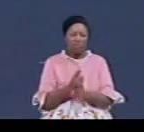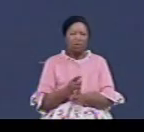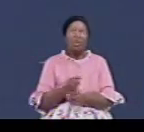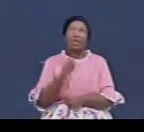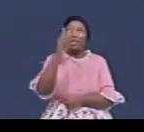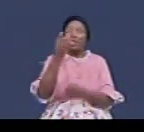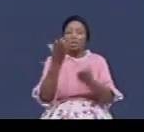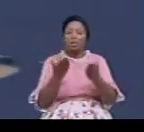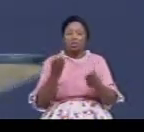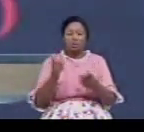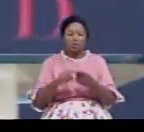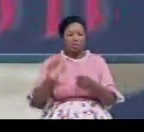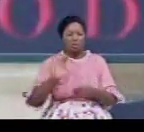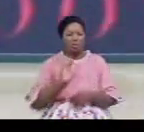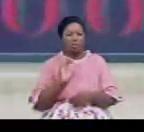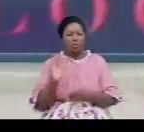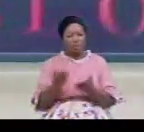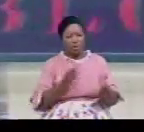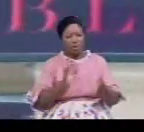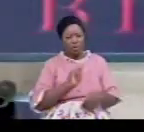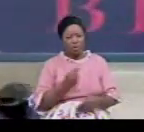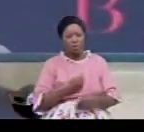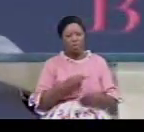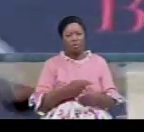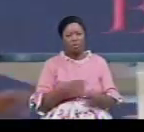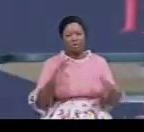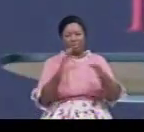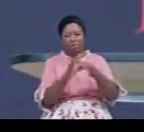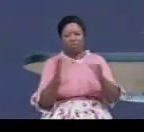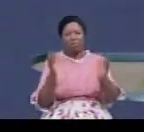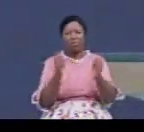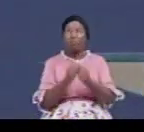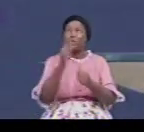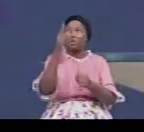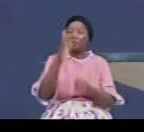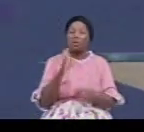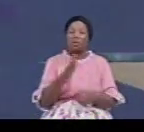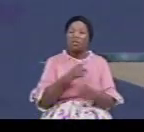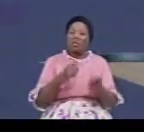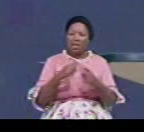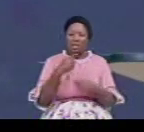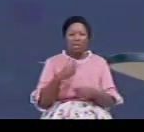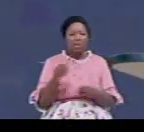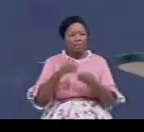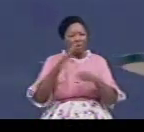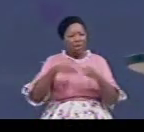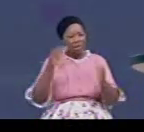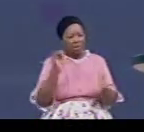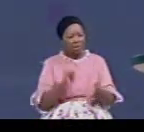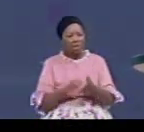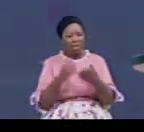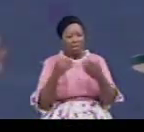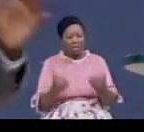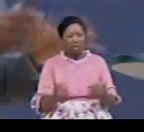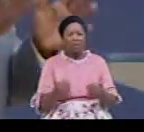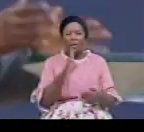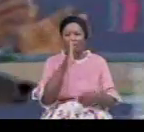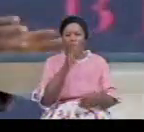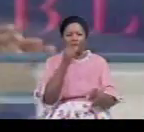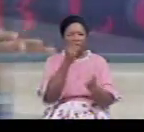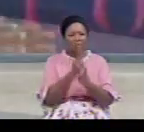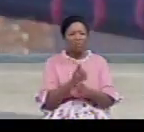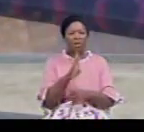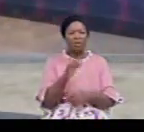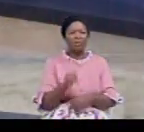us reconciliation with God. It says, much more than being justified